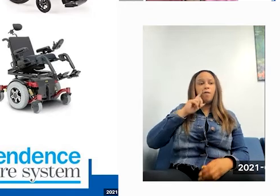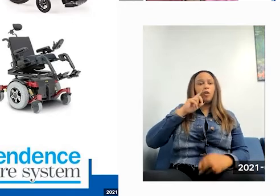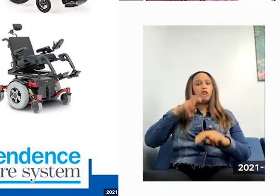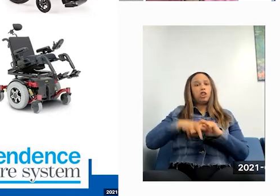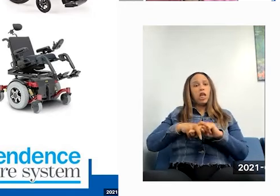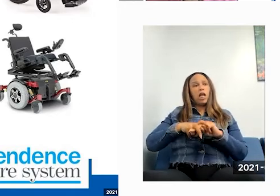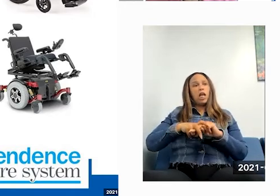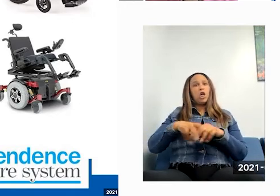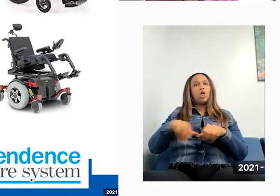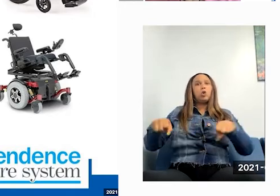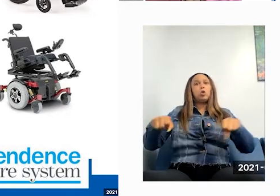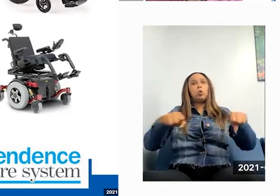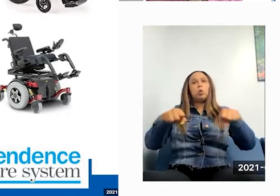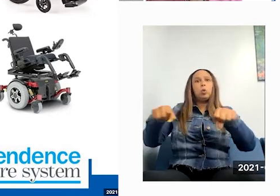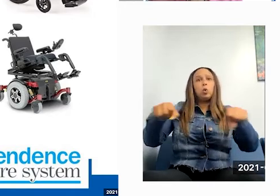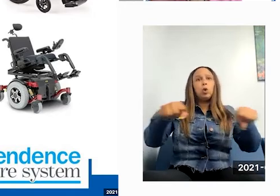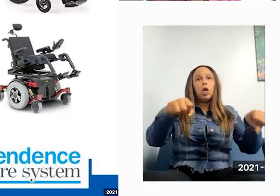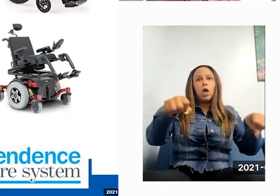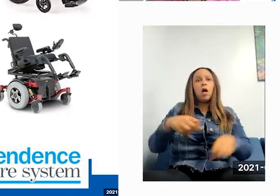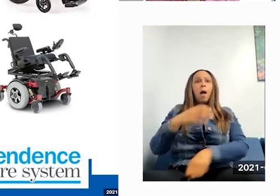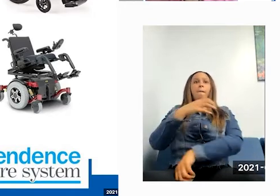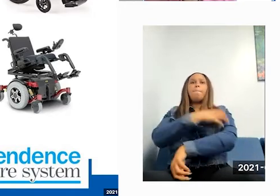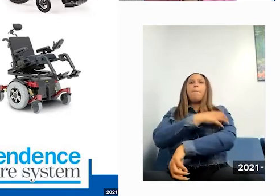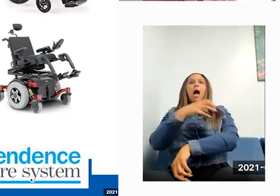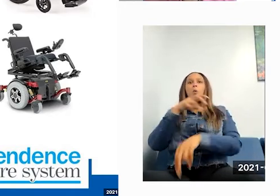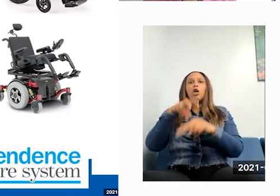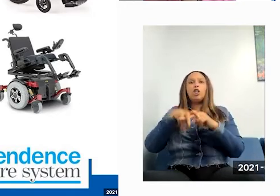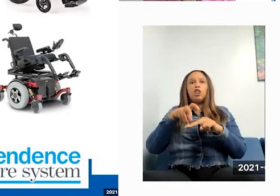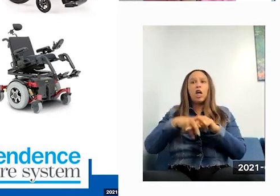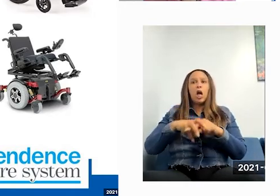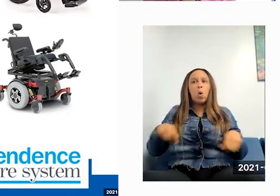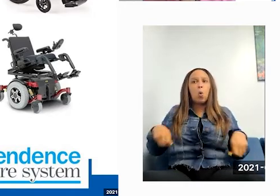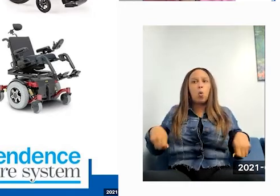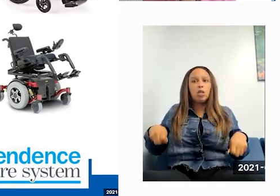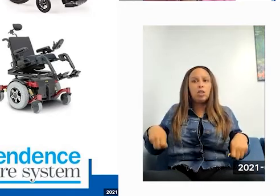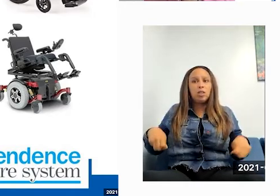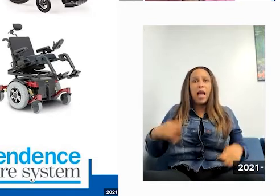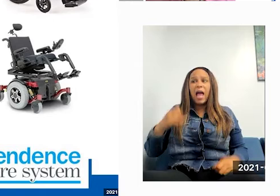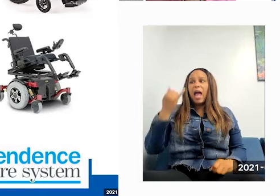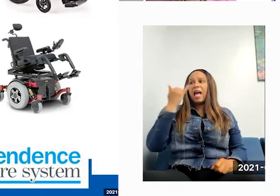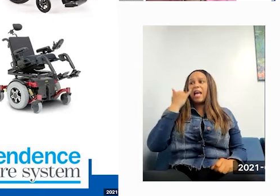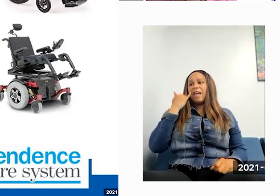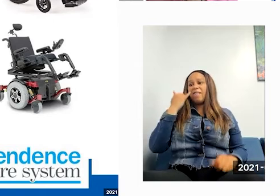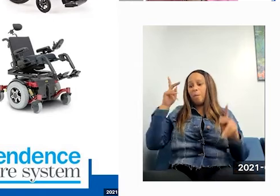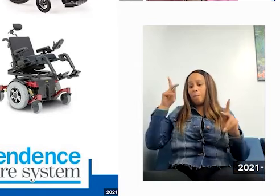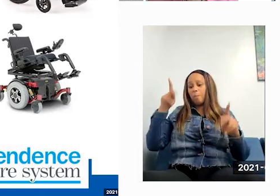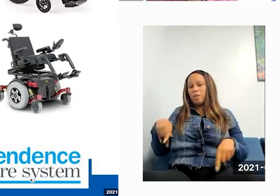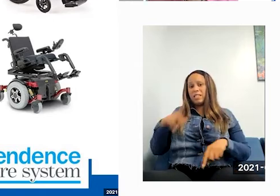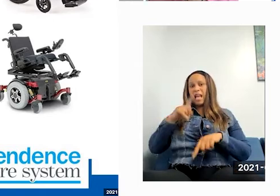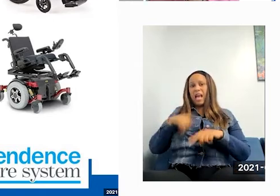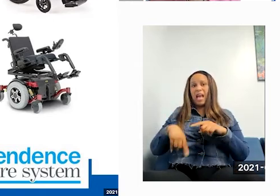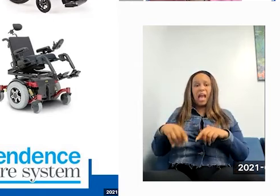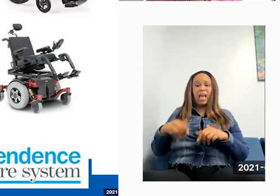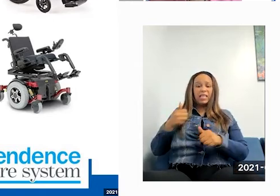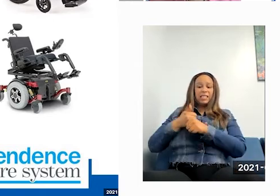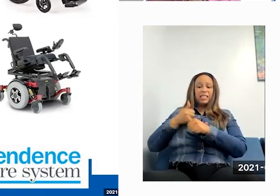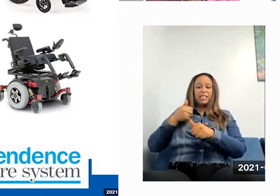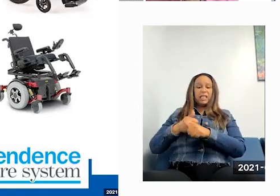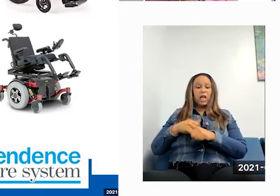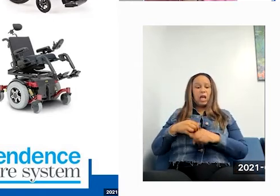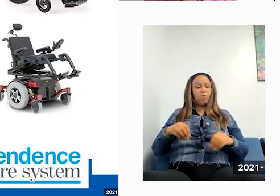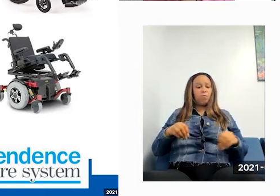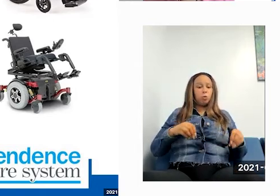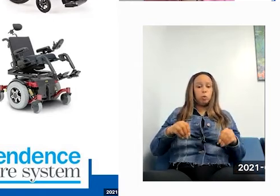to power chairs. And if for any reason the person's not able to self generate mobility with any of these